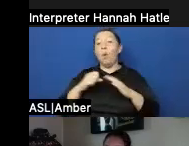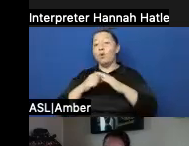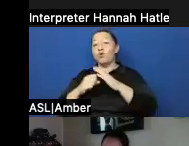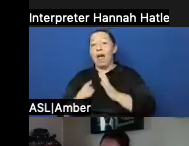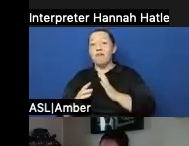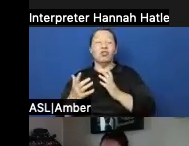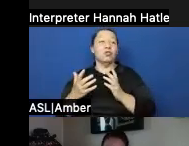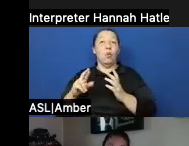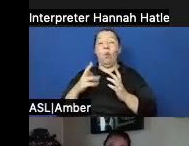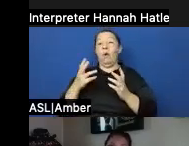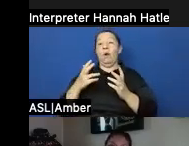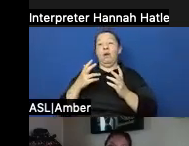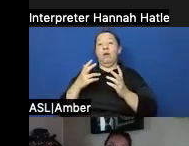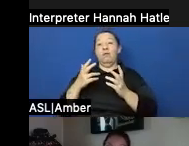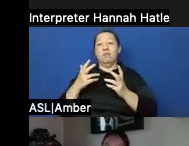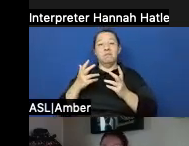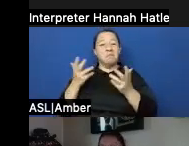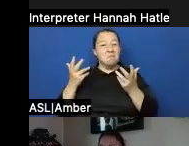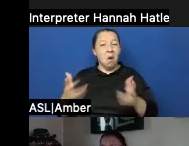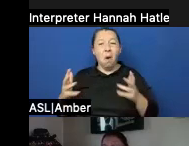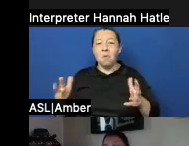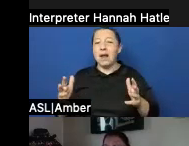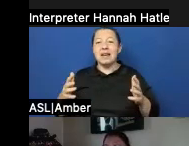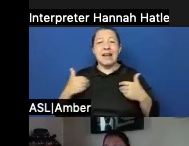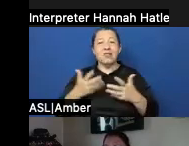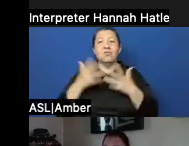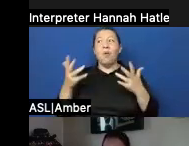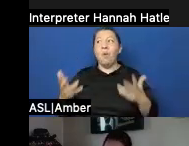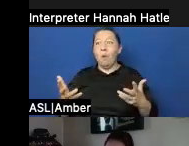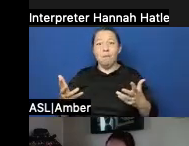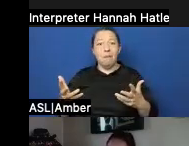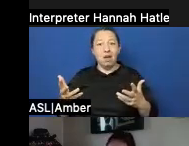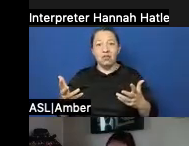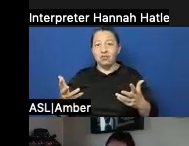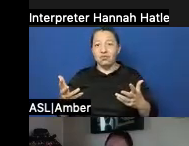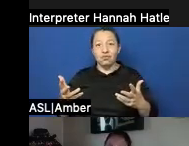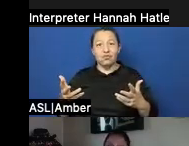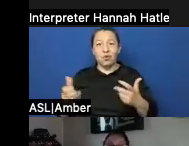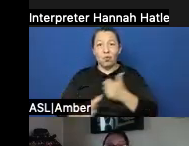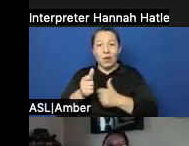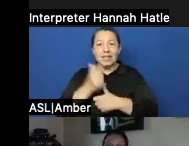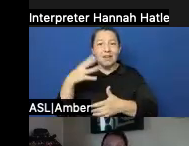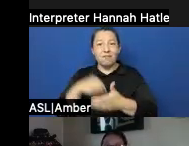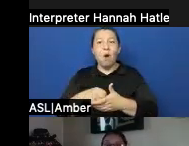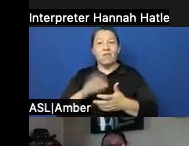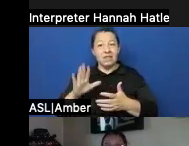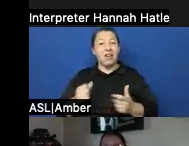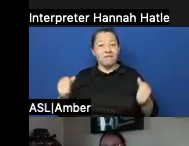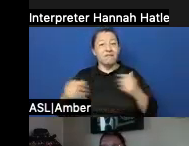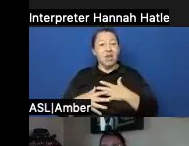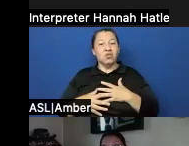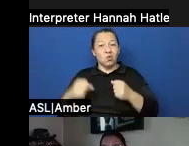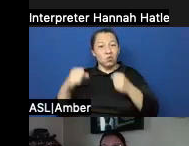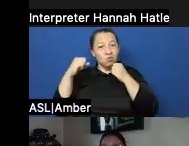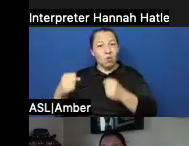already done so much damage, or they're afraid for their family's safety to leave. So the fears are so robust. When we have